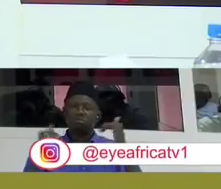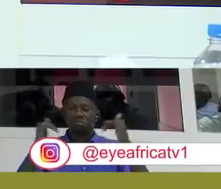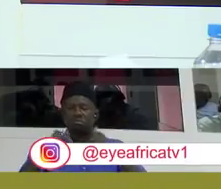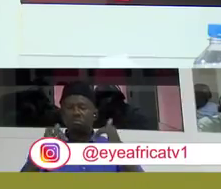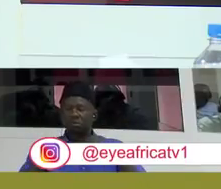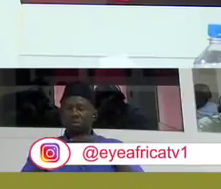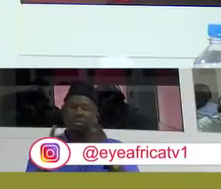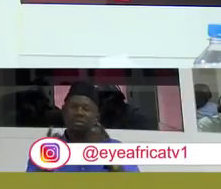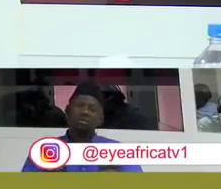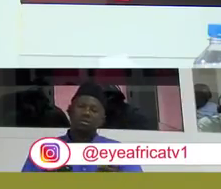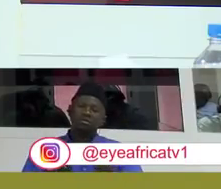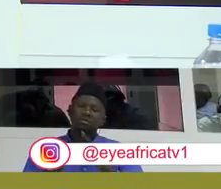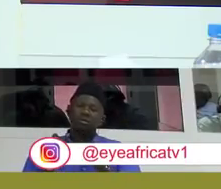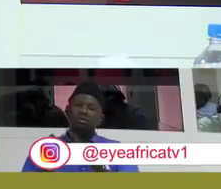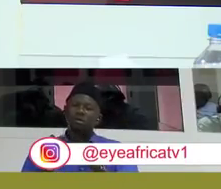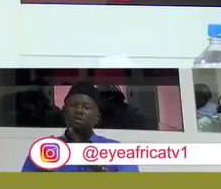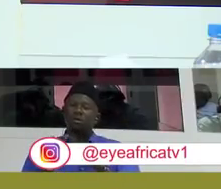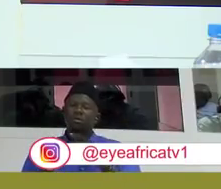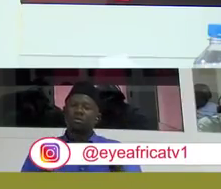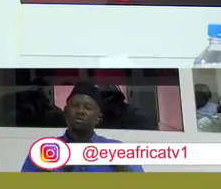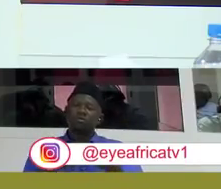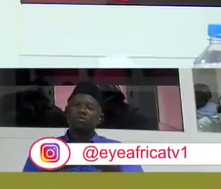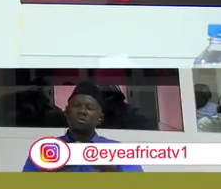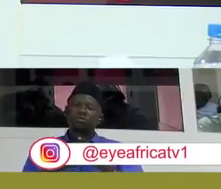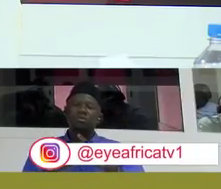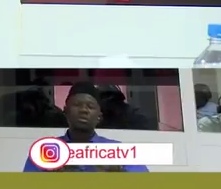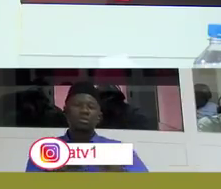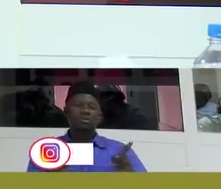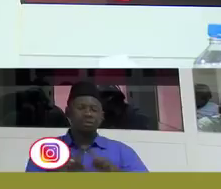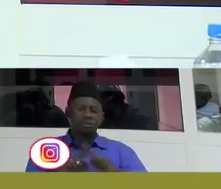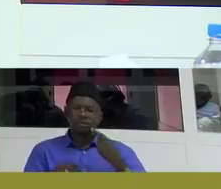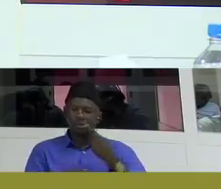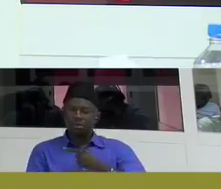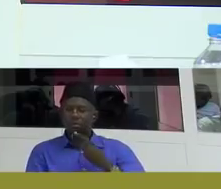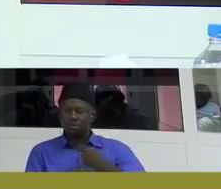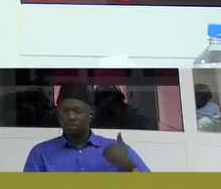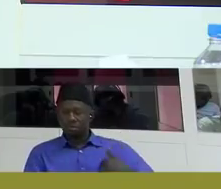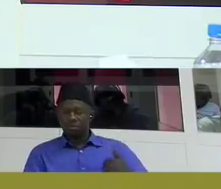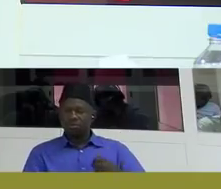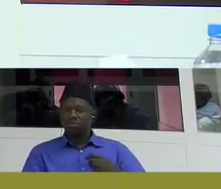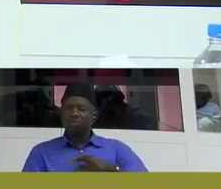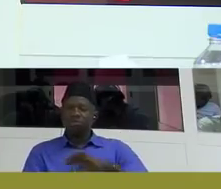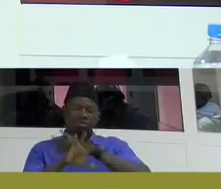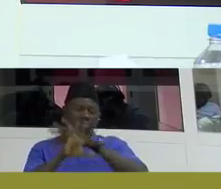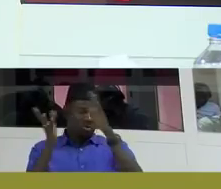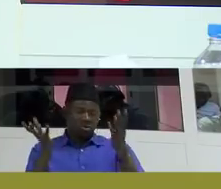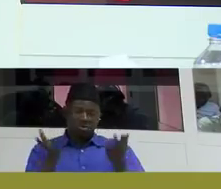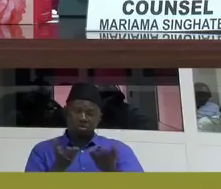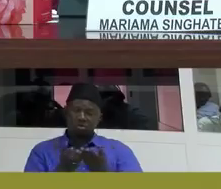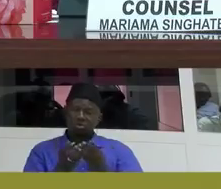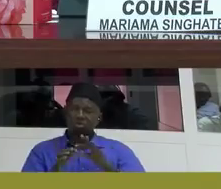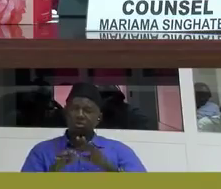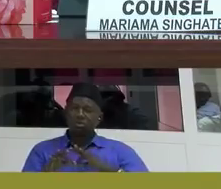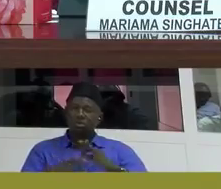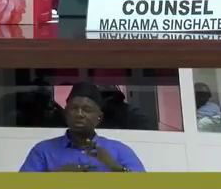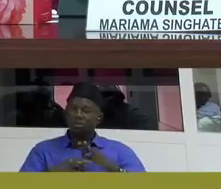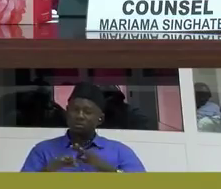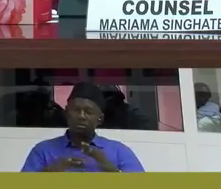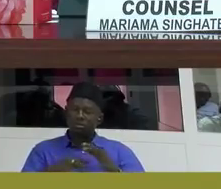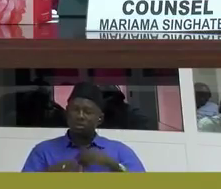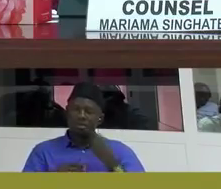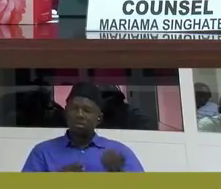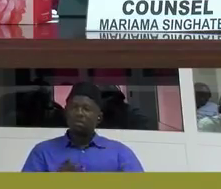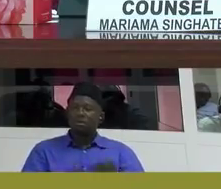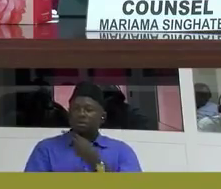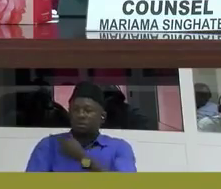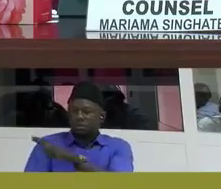from several Gambians of all tribal and religious